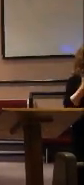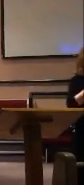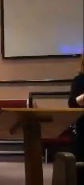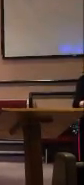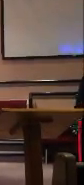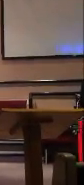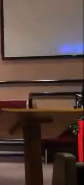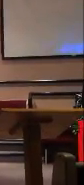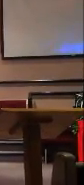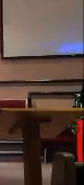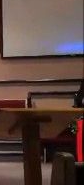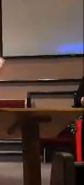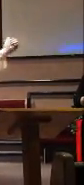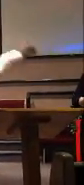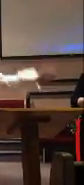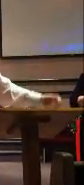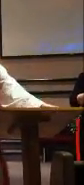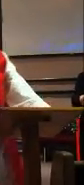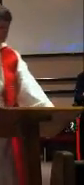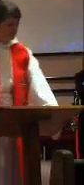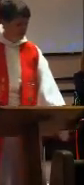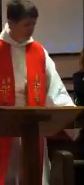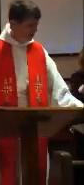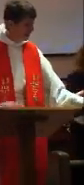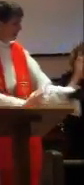first ones named, weren't we, Reverend Jake?